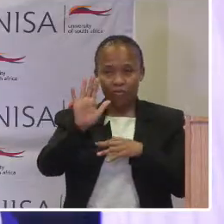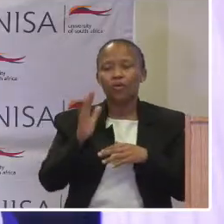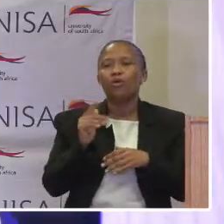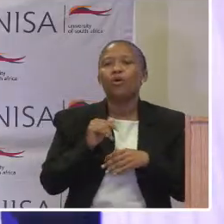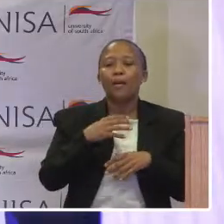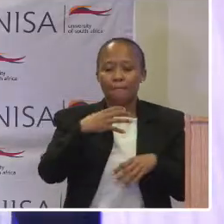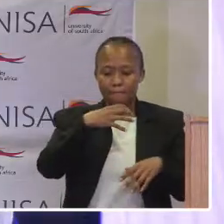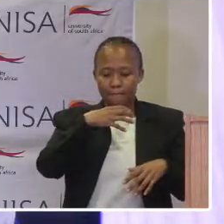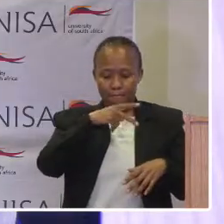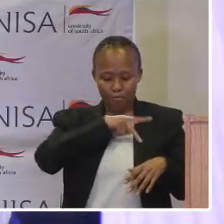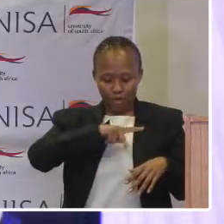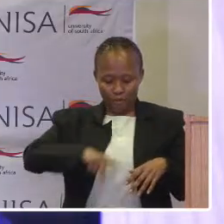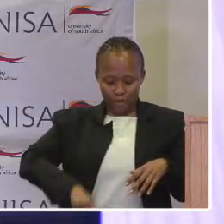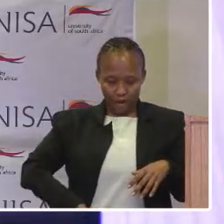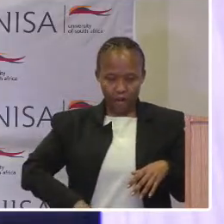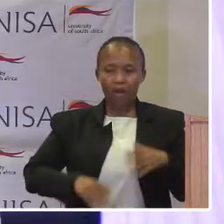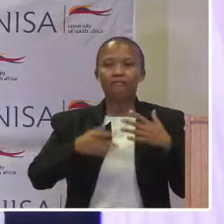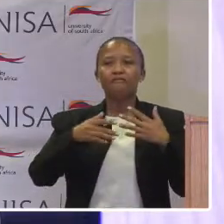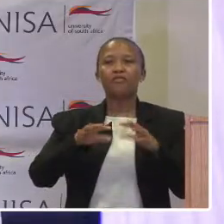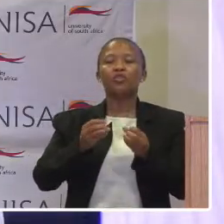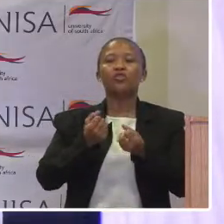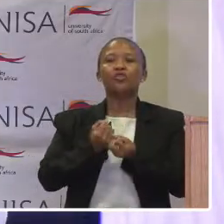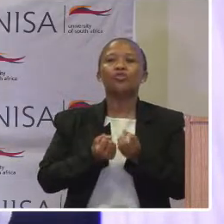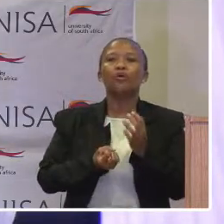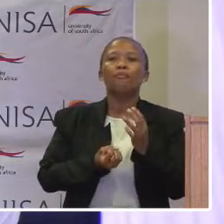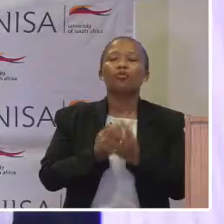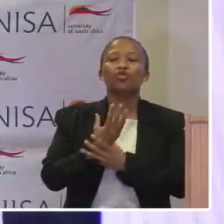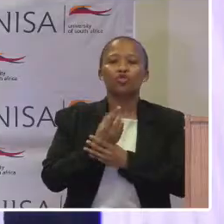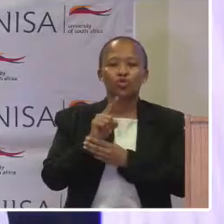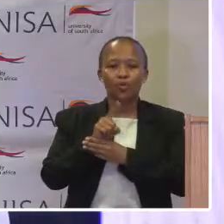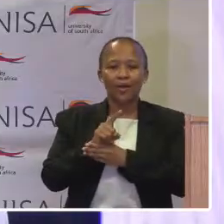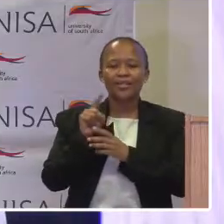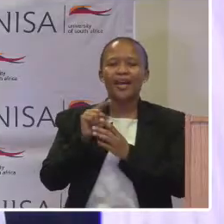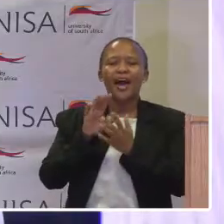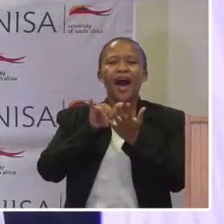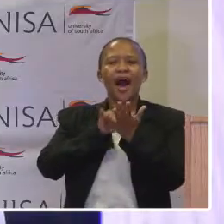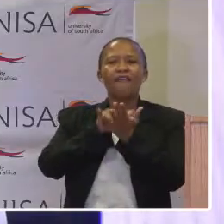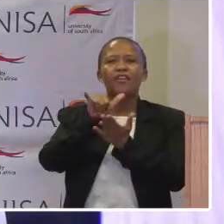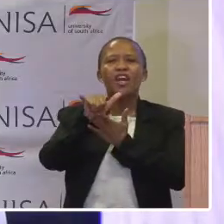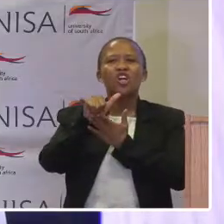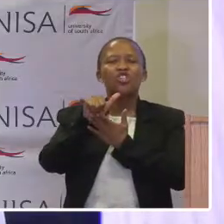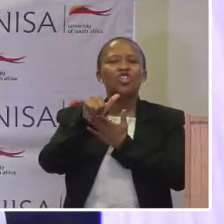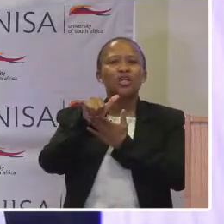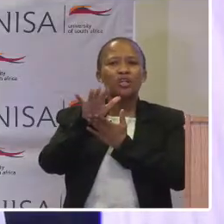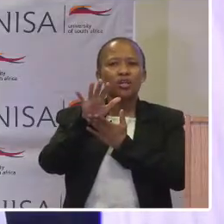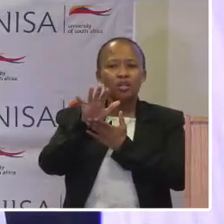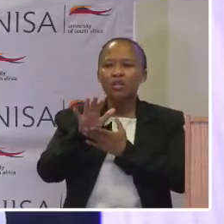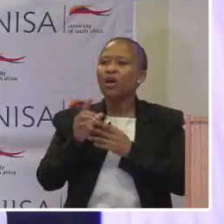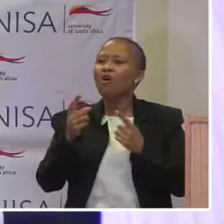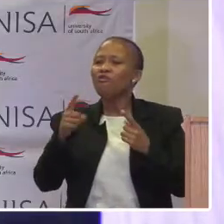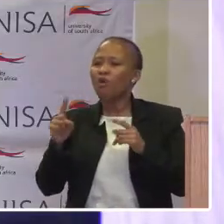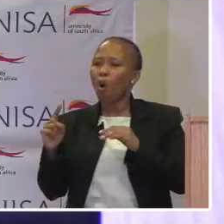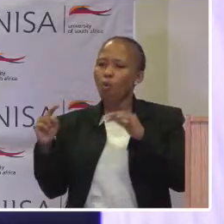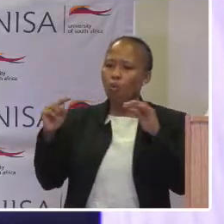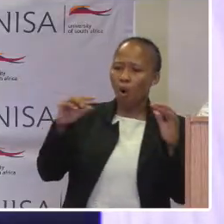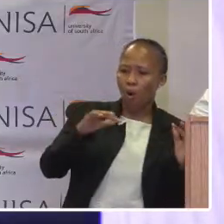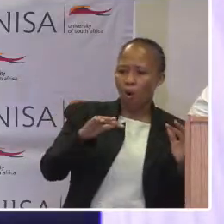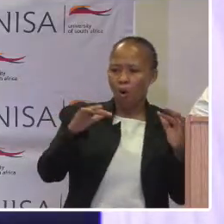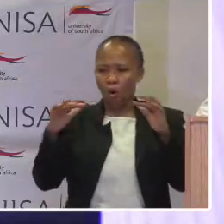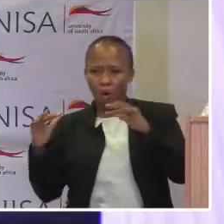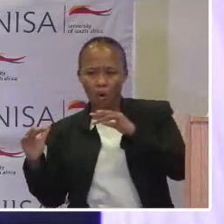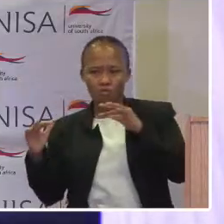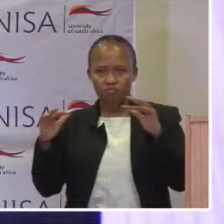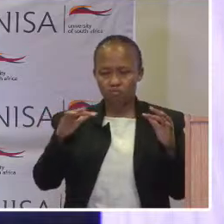producers of aviation-related products, especially for war. They've not been so good of late, but there's